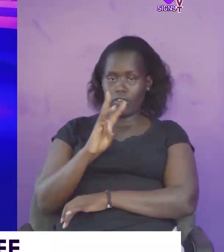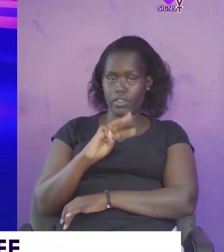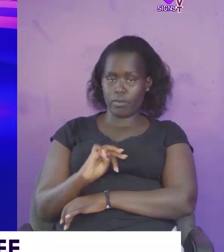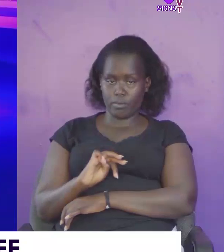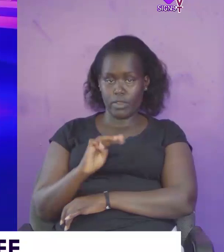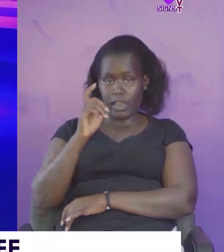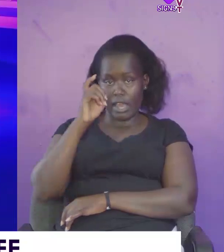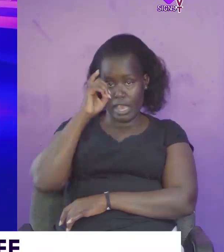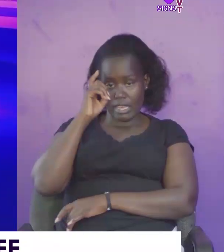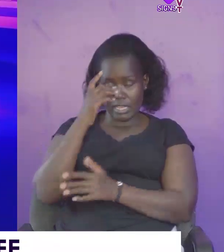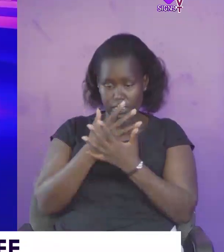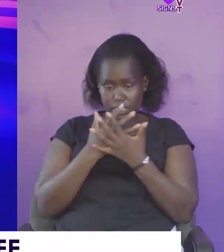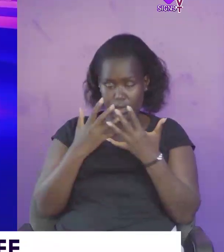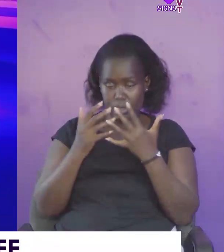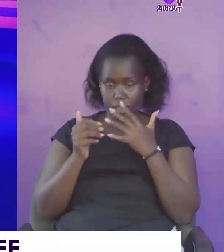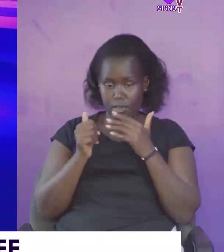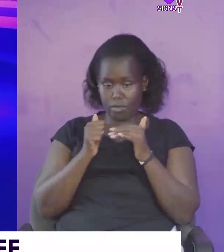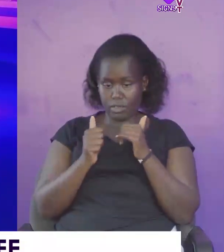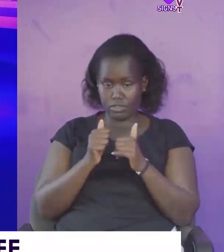think it's something that